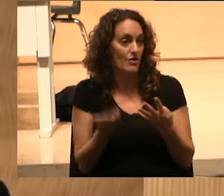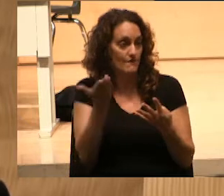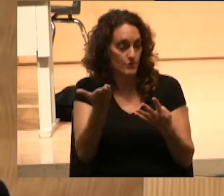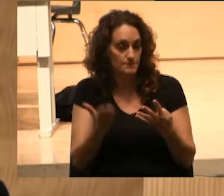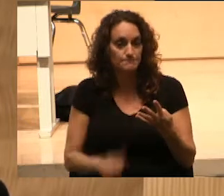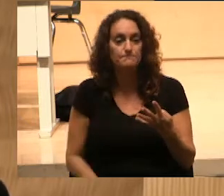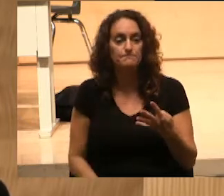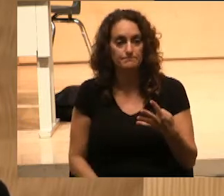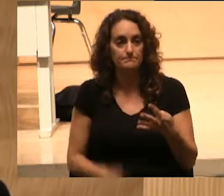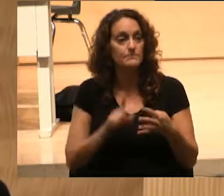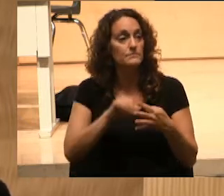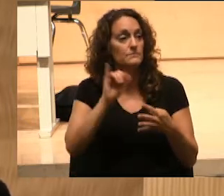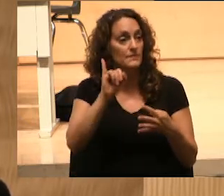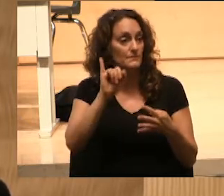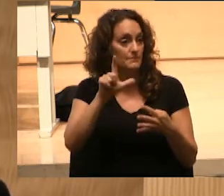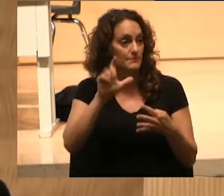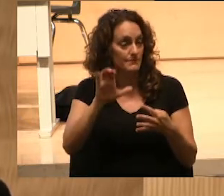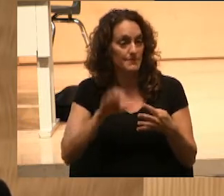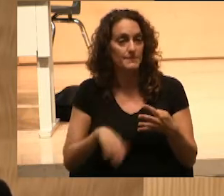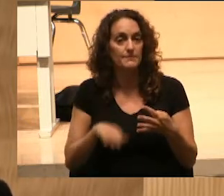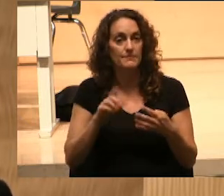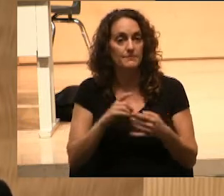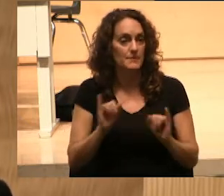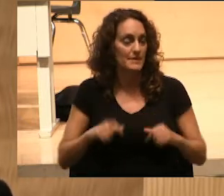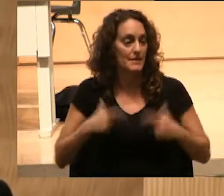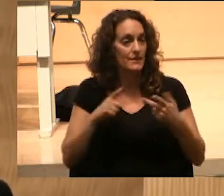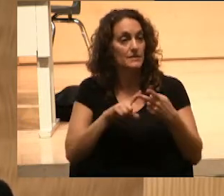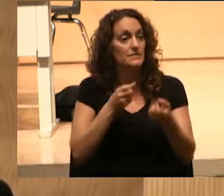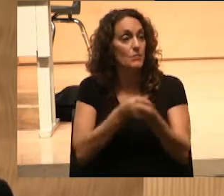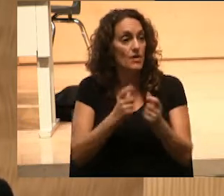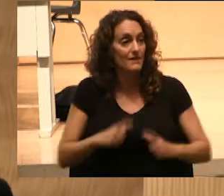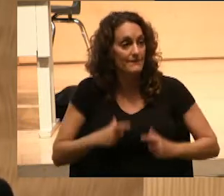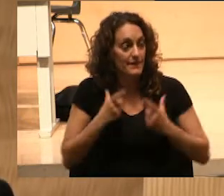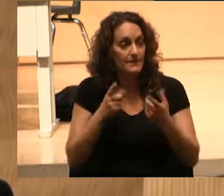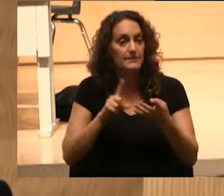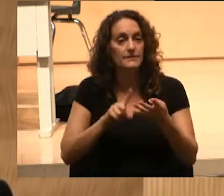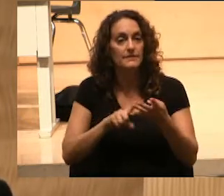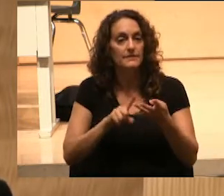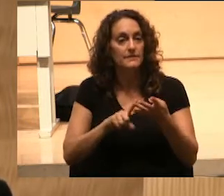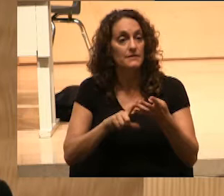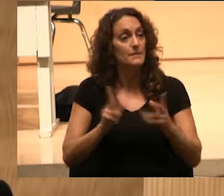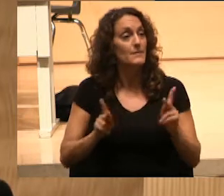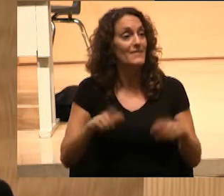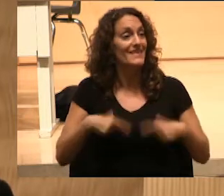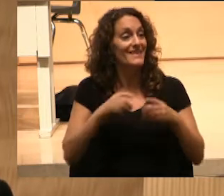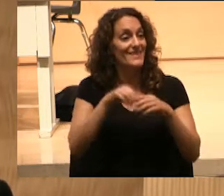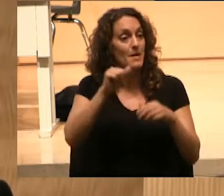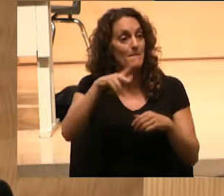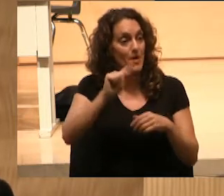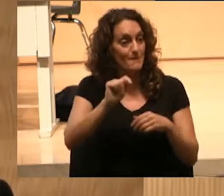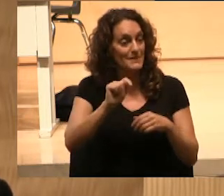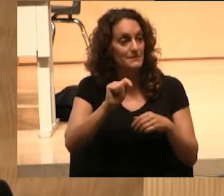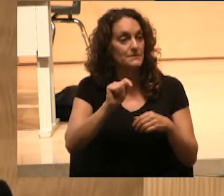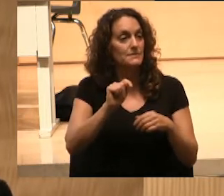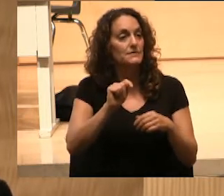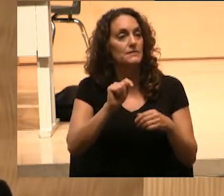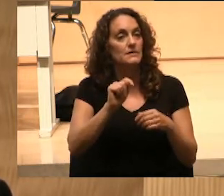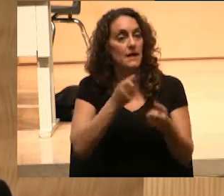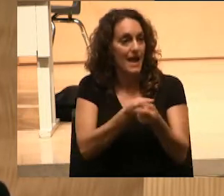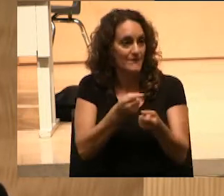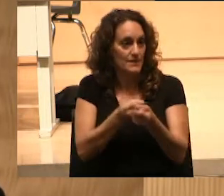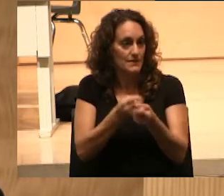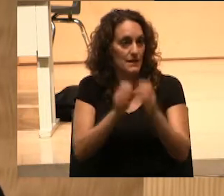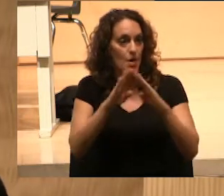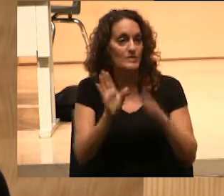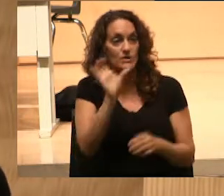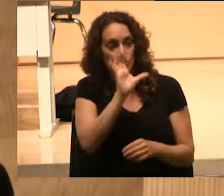offers. There's independent living services, supported living services, supported living apartments, housing search, and advocacy. I'll just